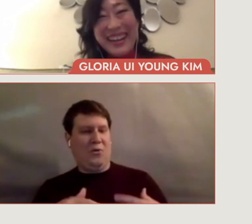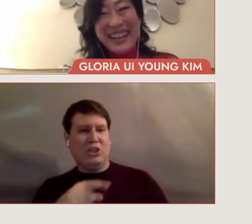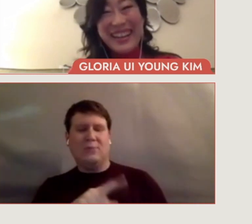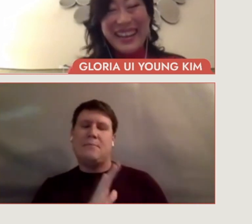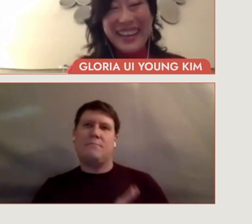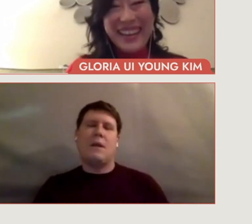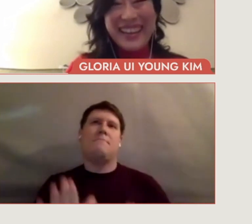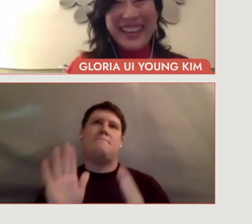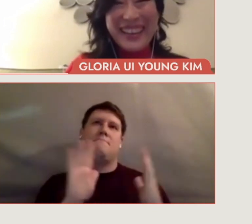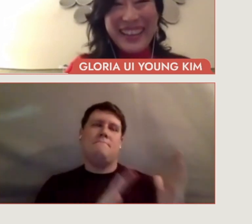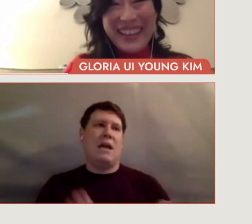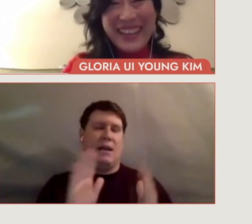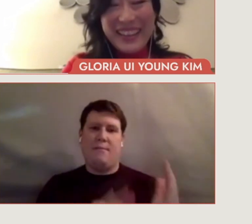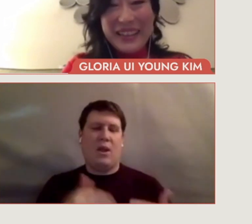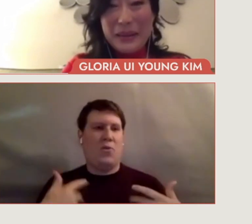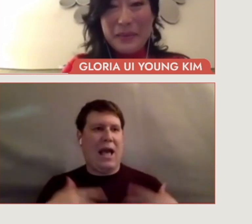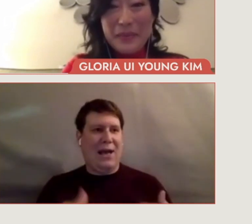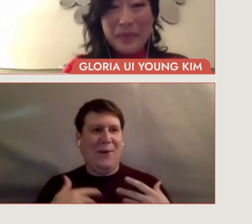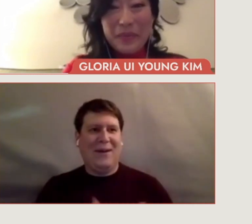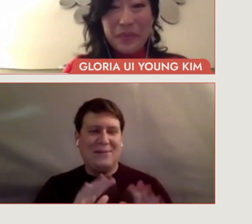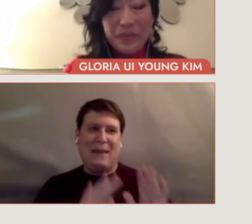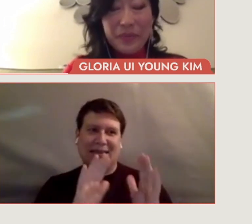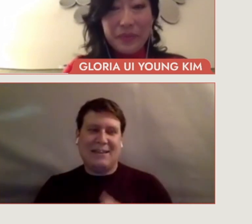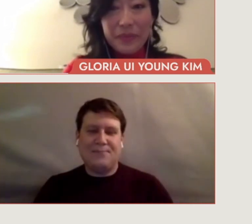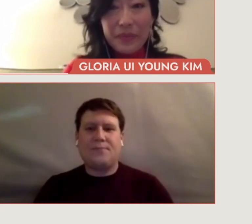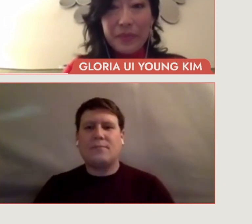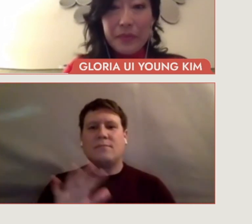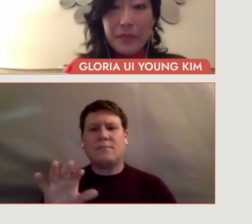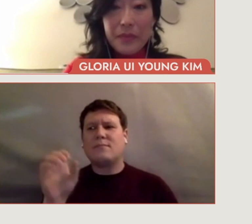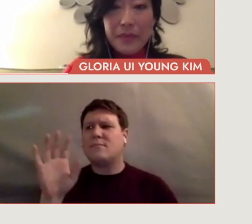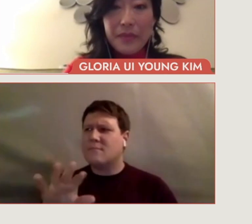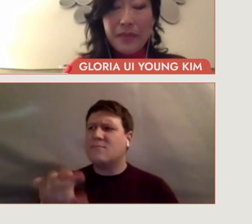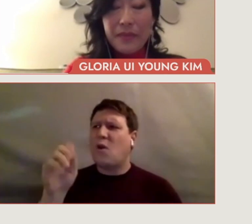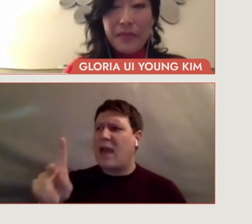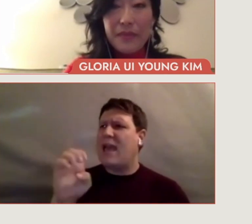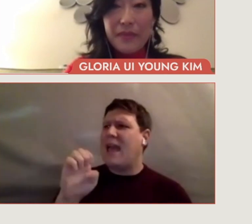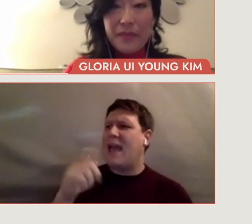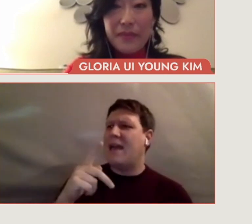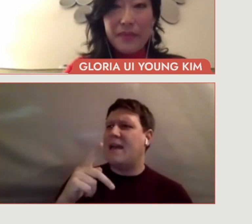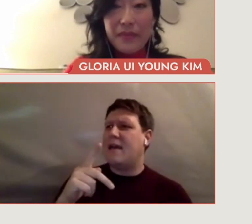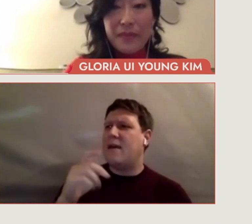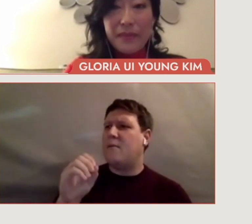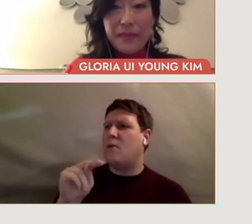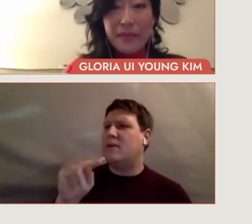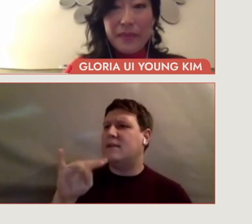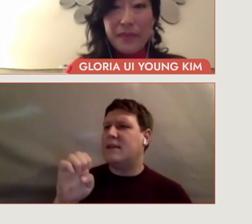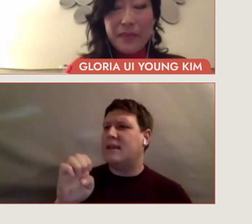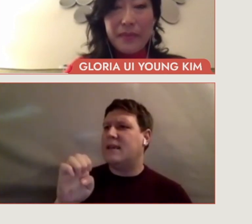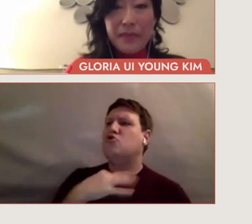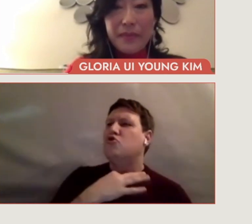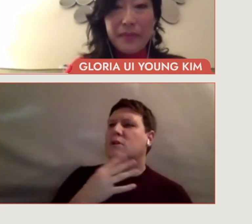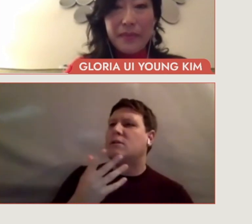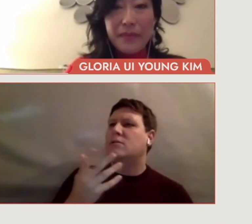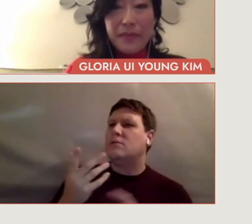Yeah. So what were some of the things that you were, the tools that you were using to kind of get you through these scenes? I mean, you know, Gloria,